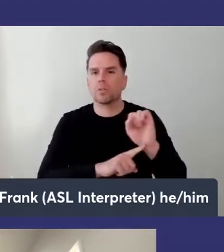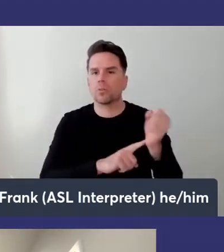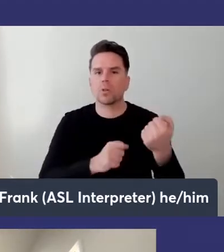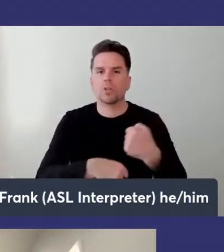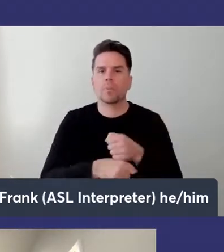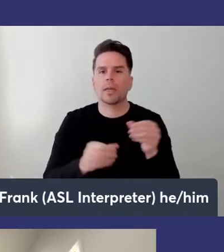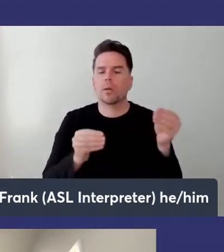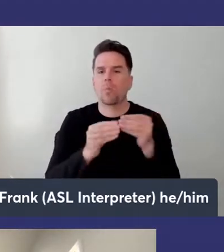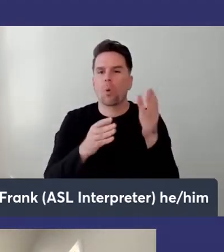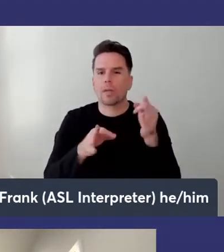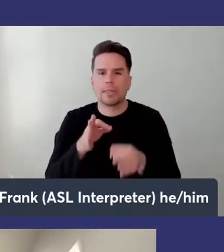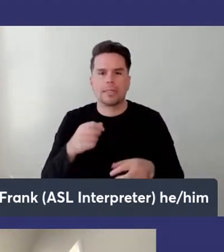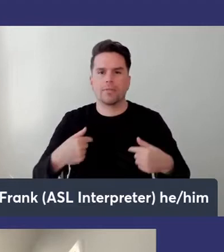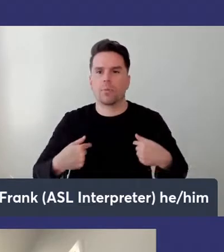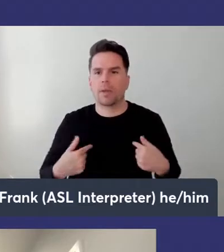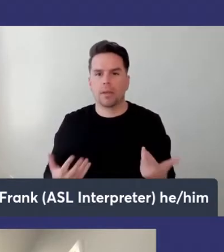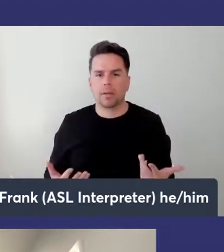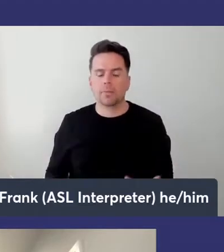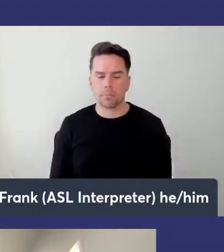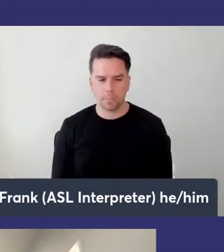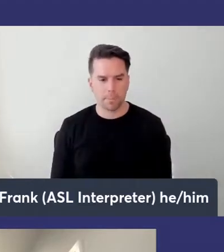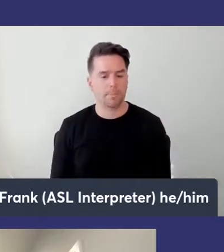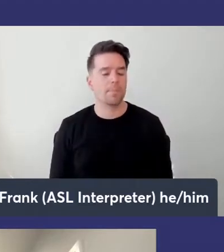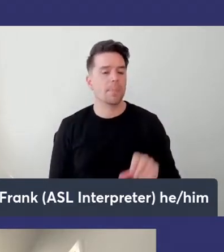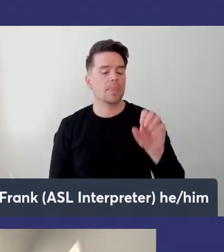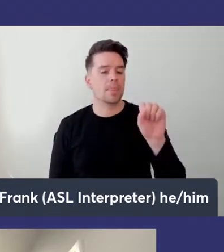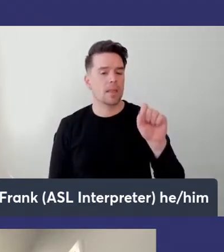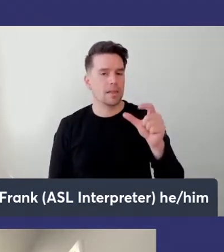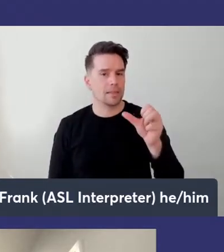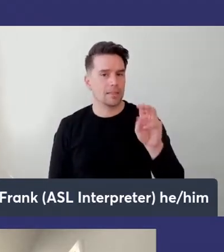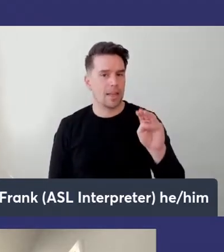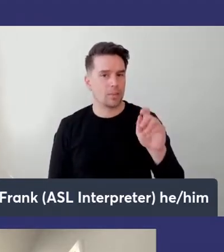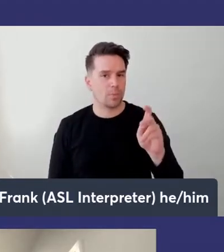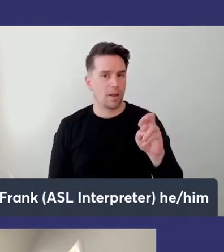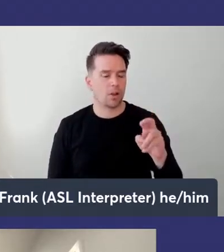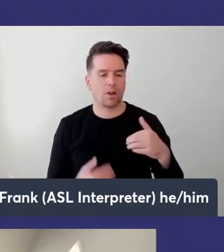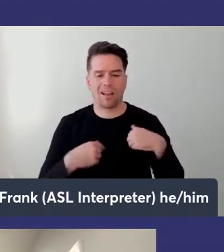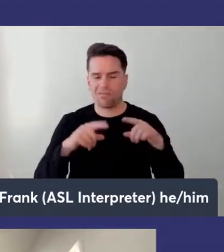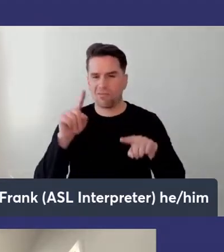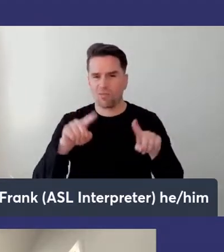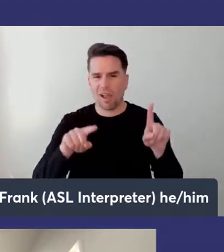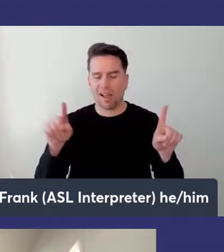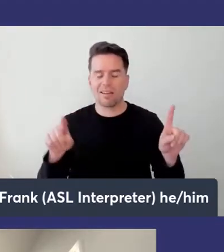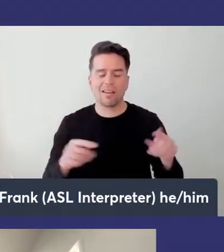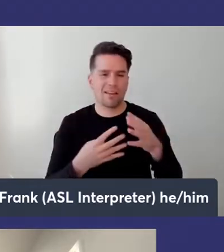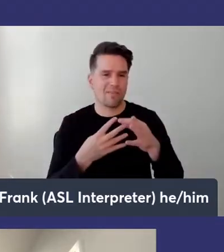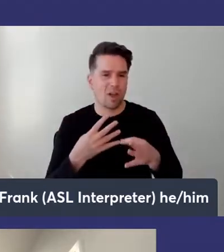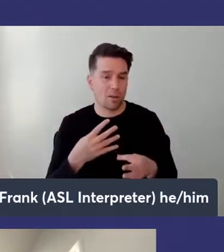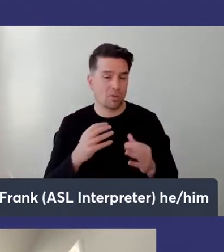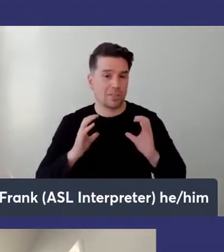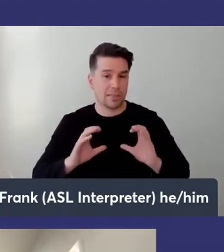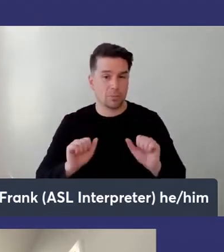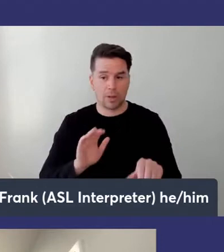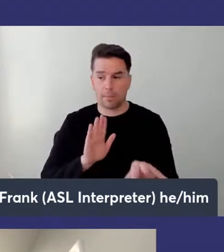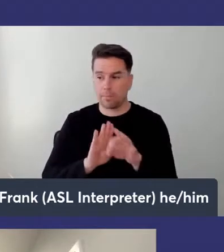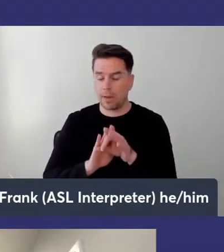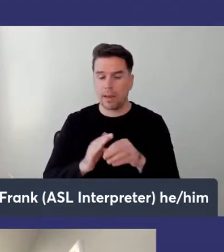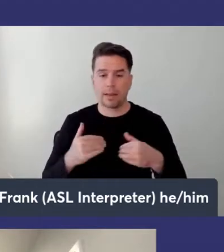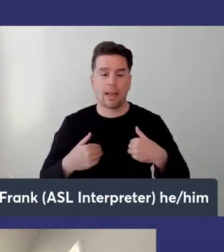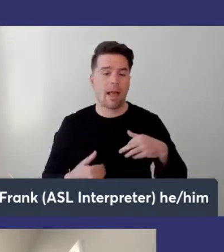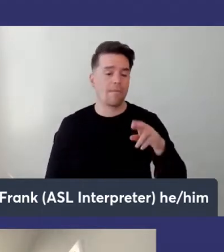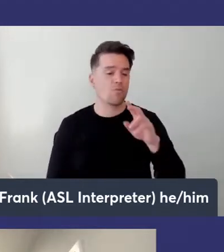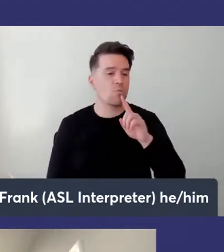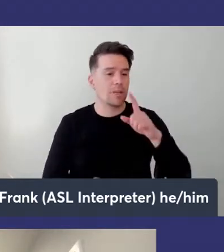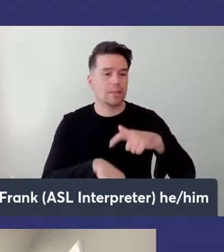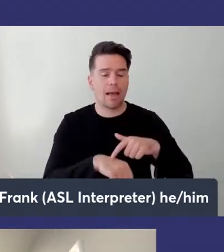Yeah, so in SageMaker, we do have like a variety of options that customers can choose from, right? Like we have real-time endpoints that allows customers